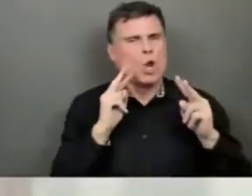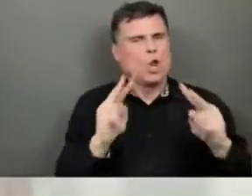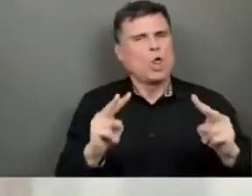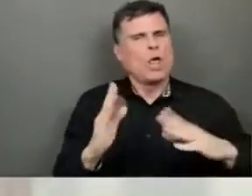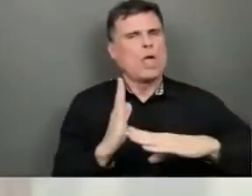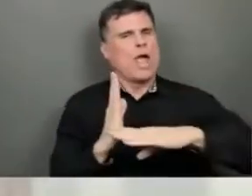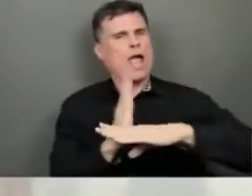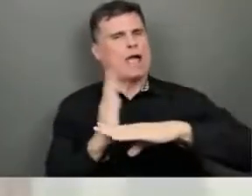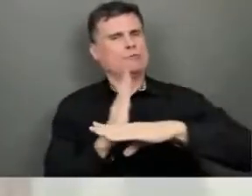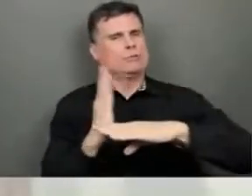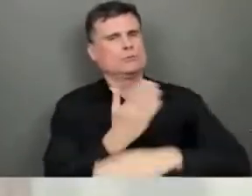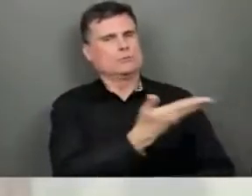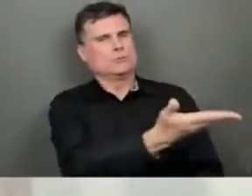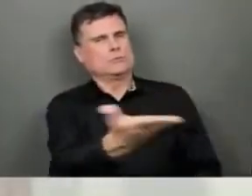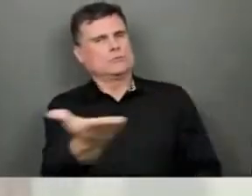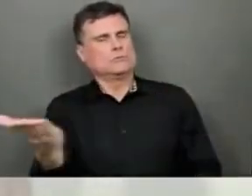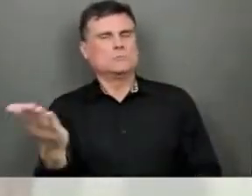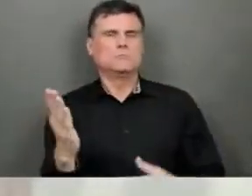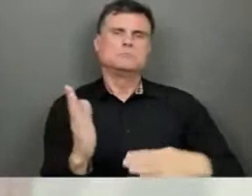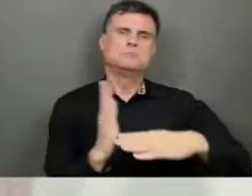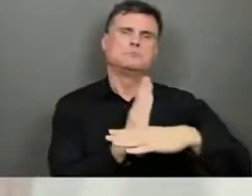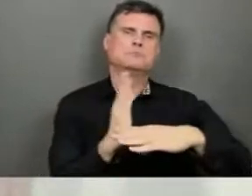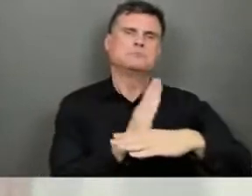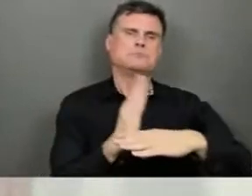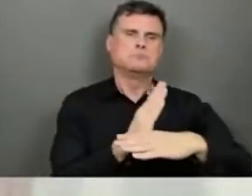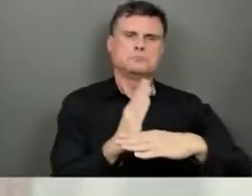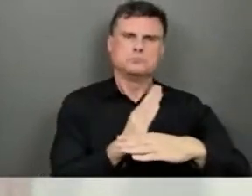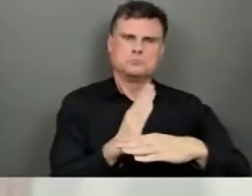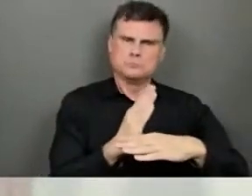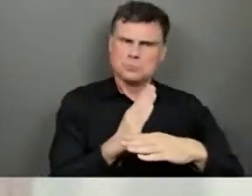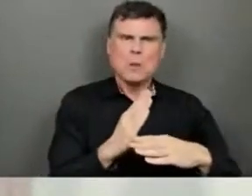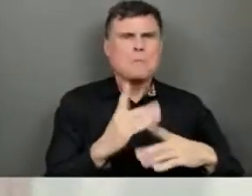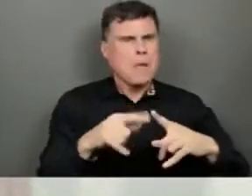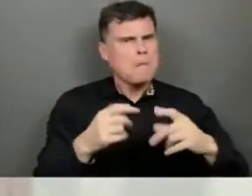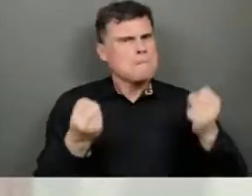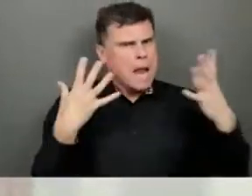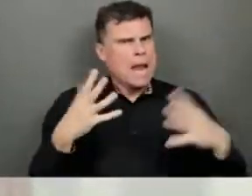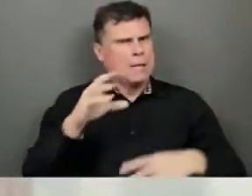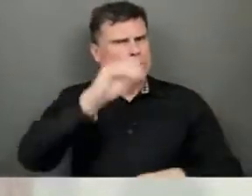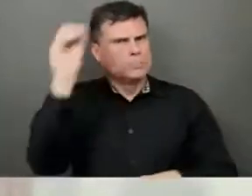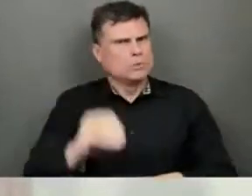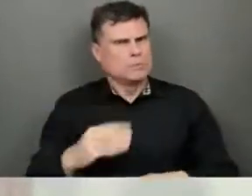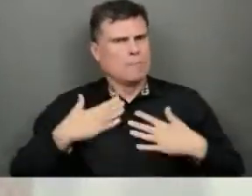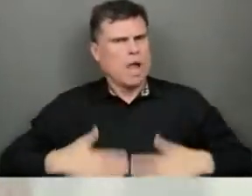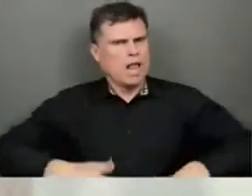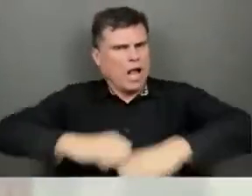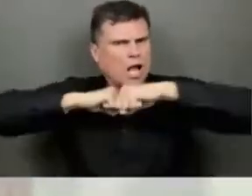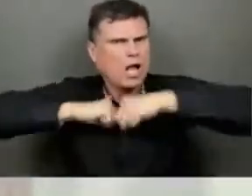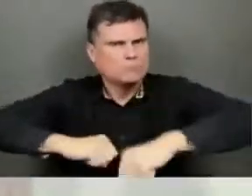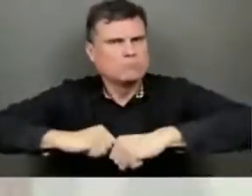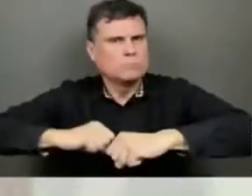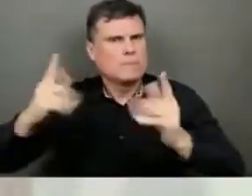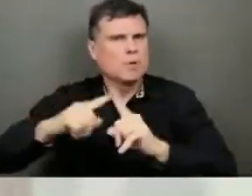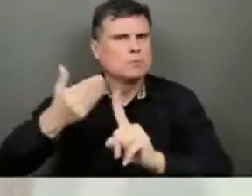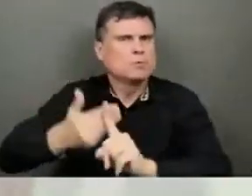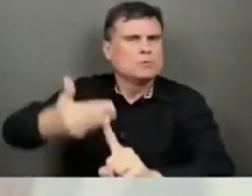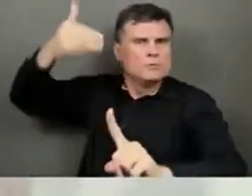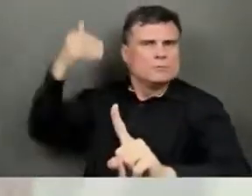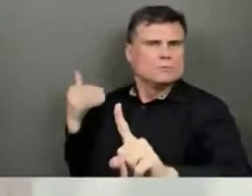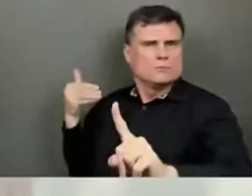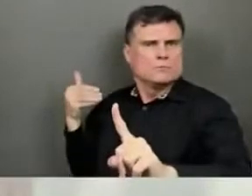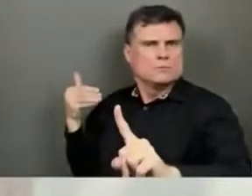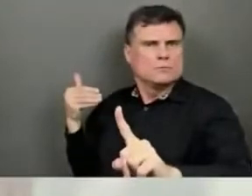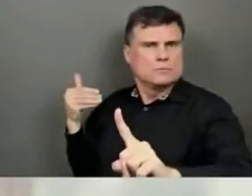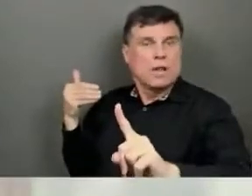go down to half, but you still have really good protection. You still have better than we had before, and that buffer is global now. So